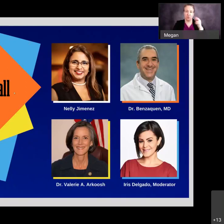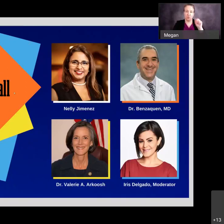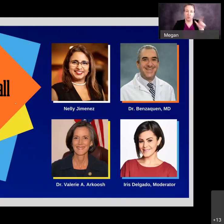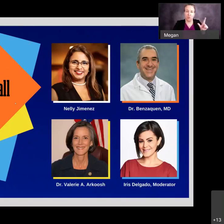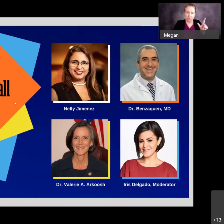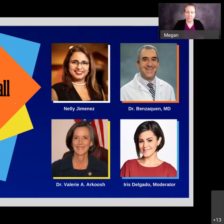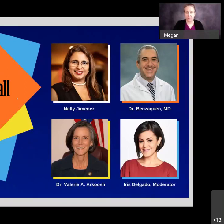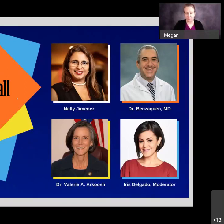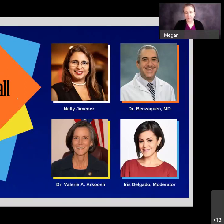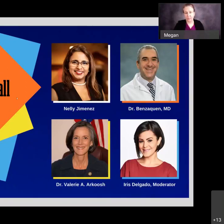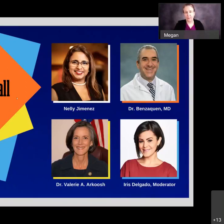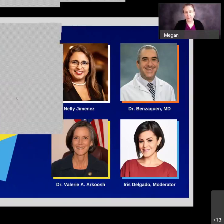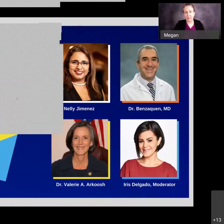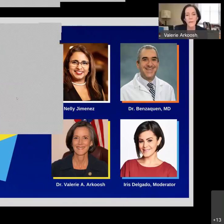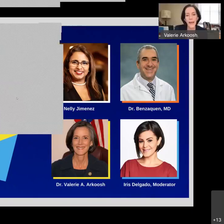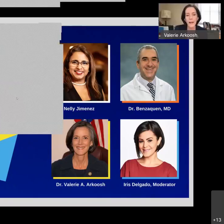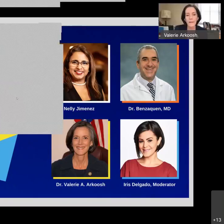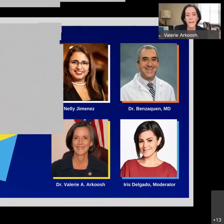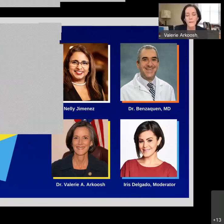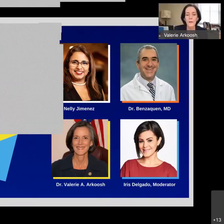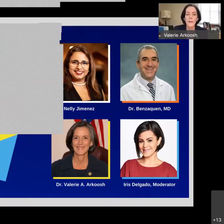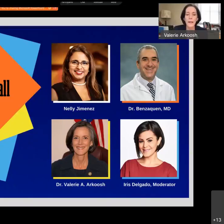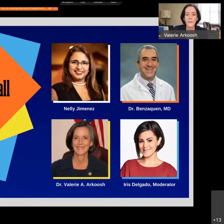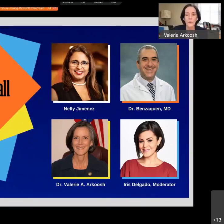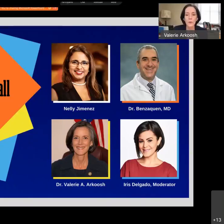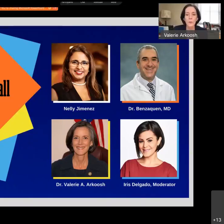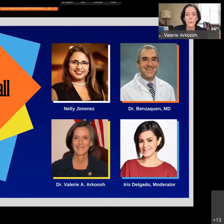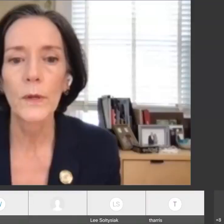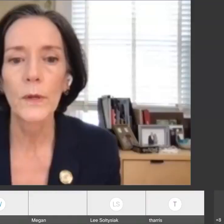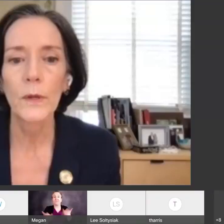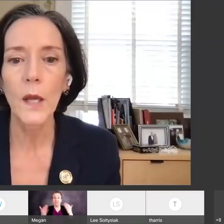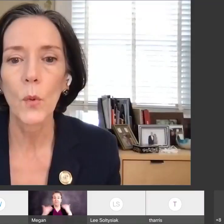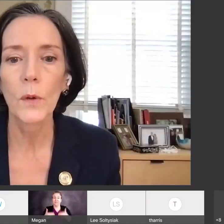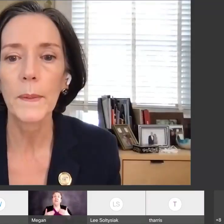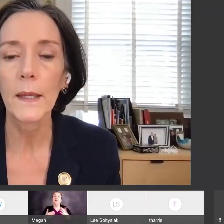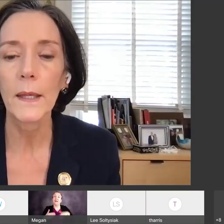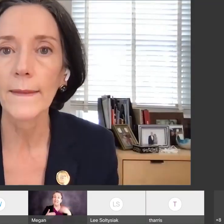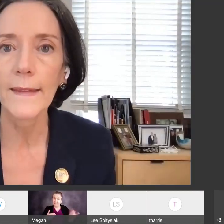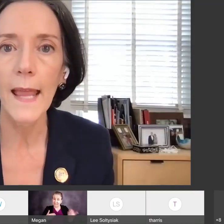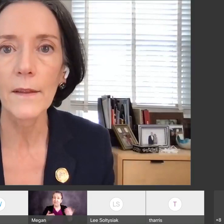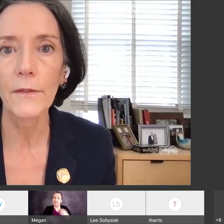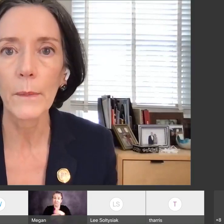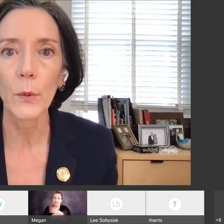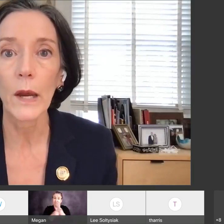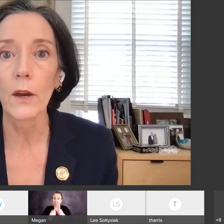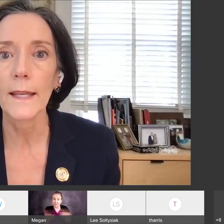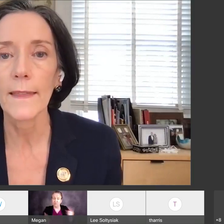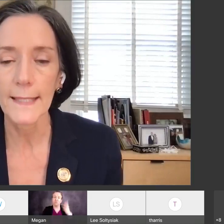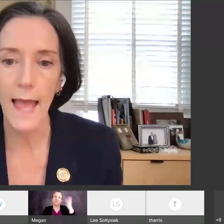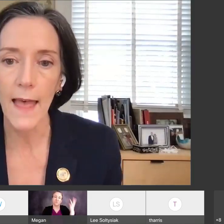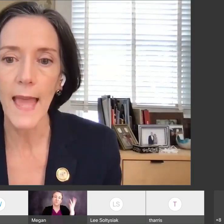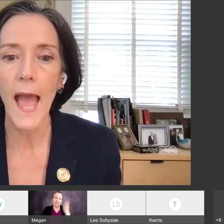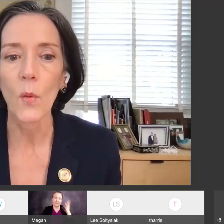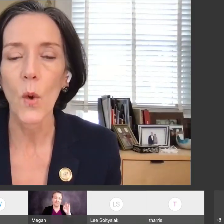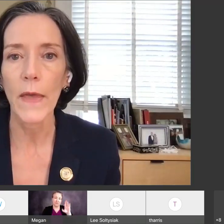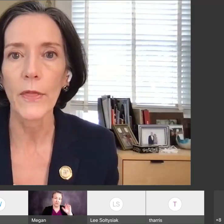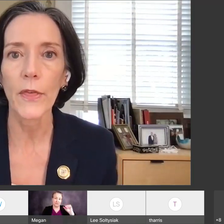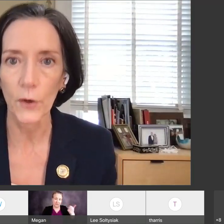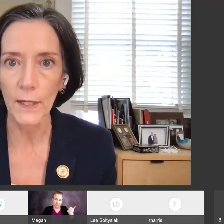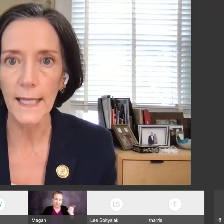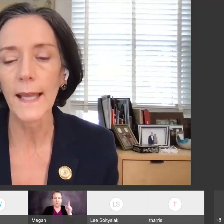moncopa.org/town hall. And with that, I'll announce that our next virtual briefing will be Wednesday, February the 10th